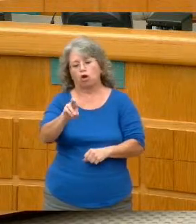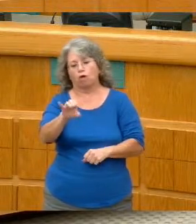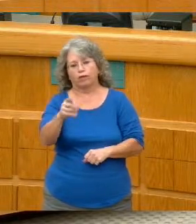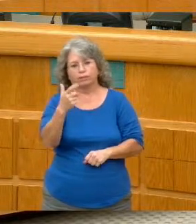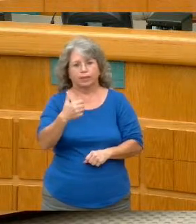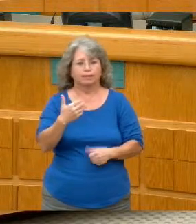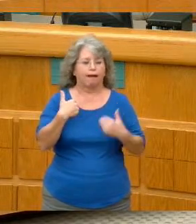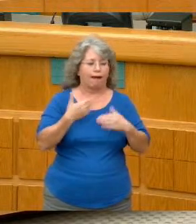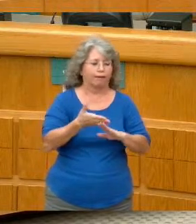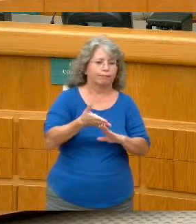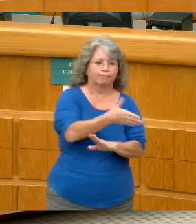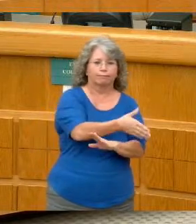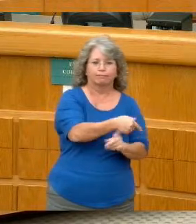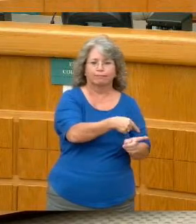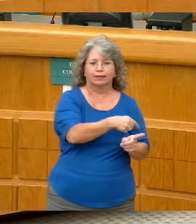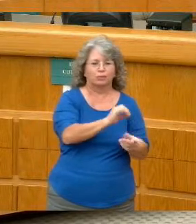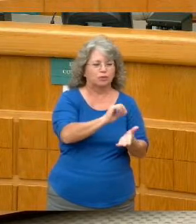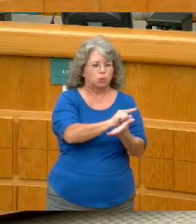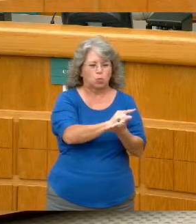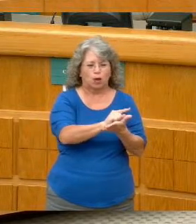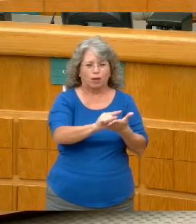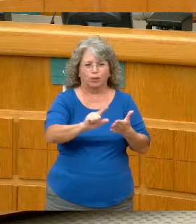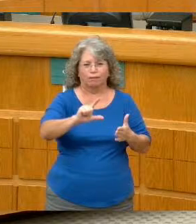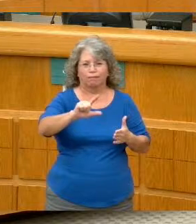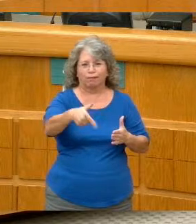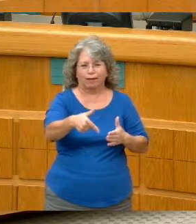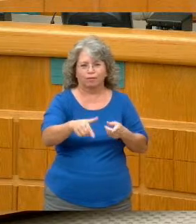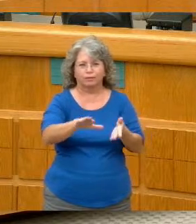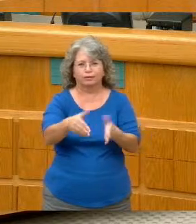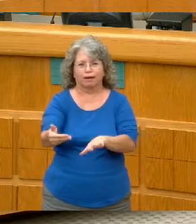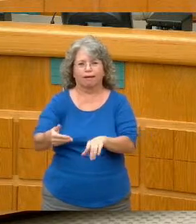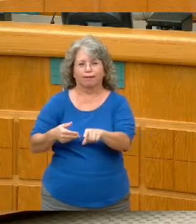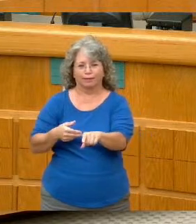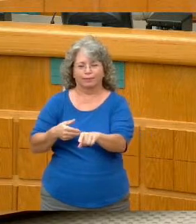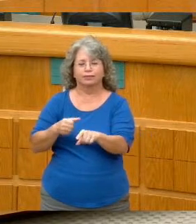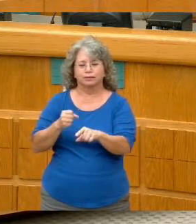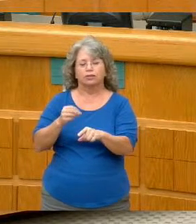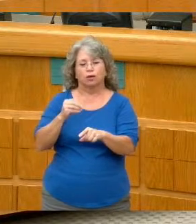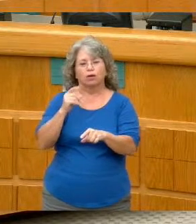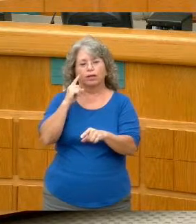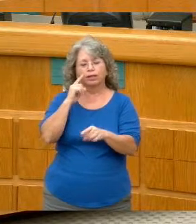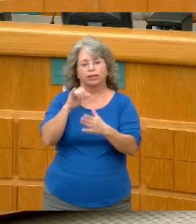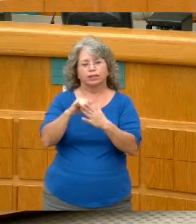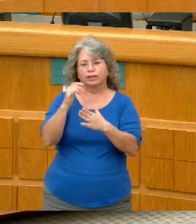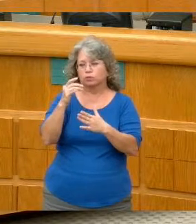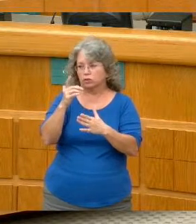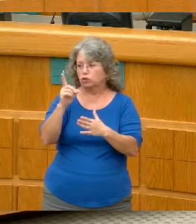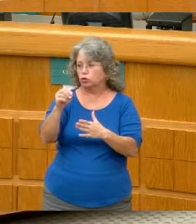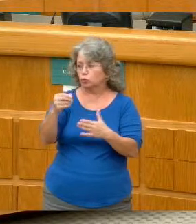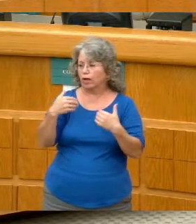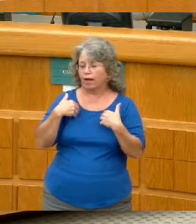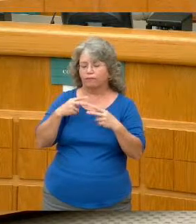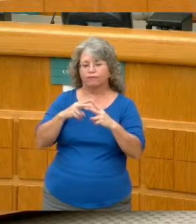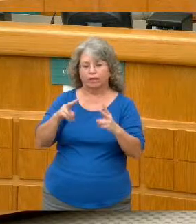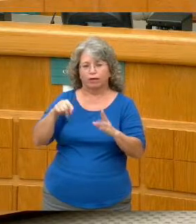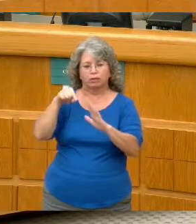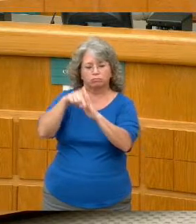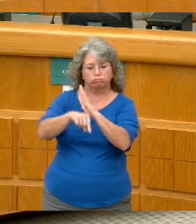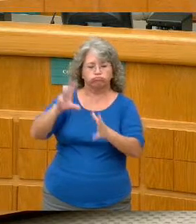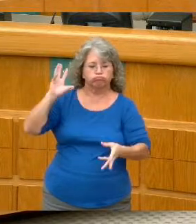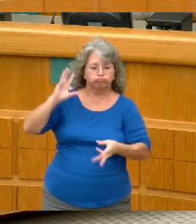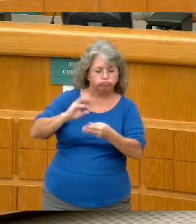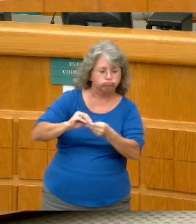a few days ago. So I think that's why it took long. I think we have a very comprehensive report